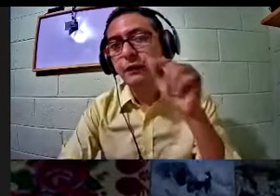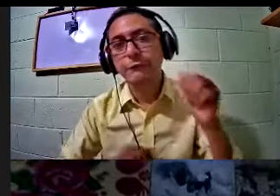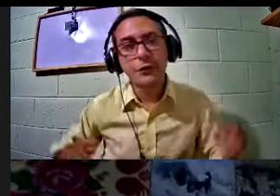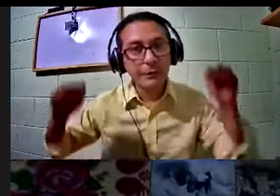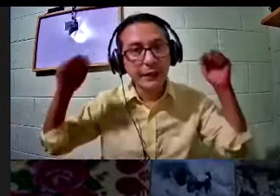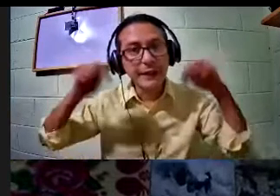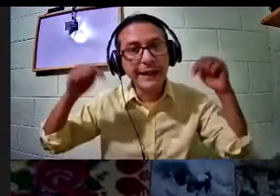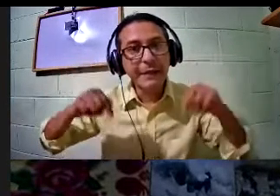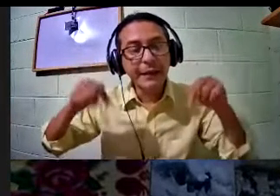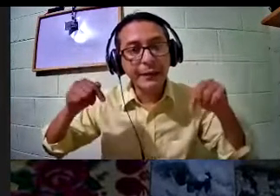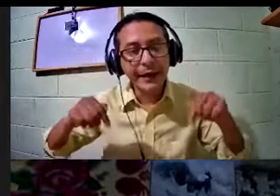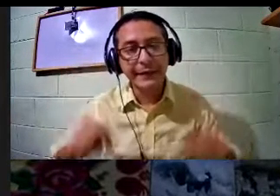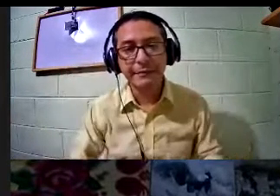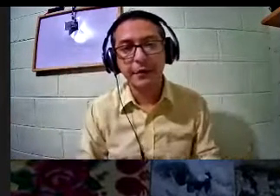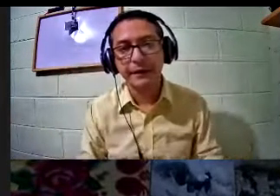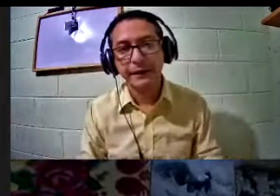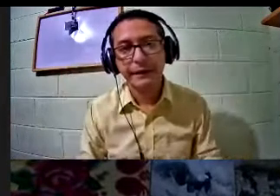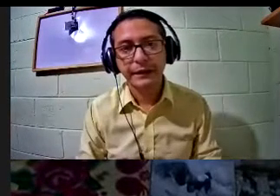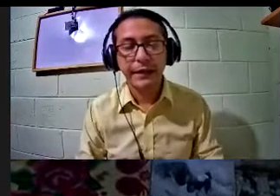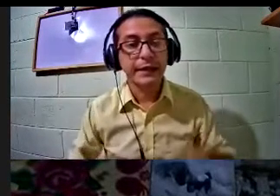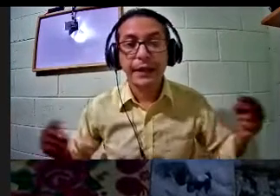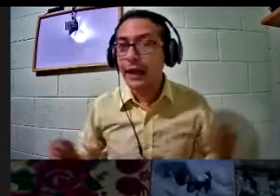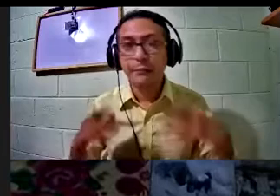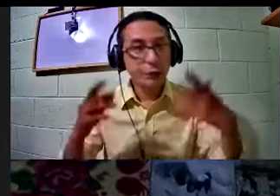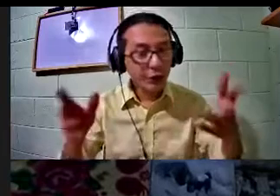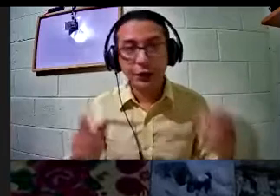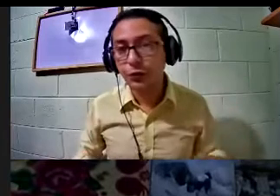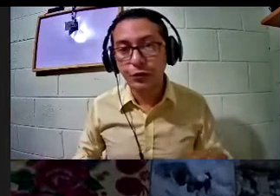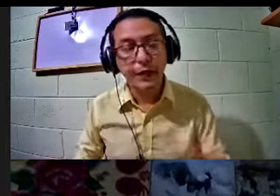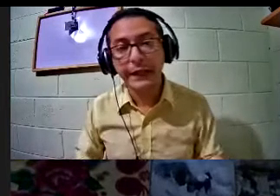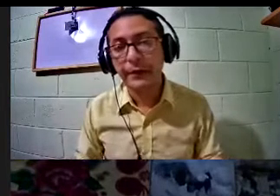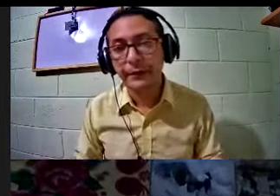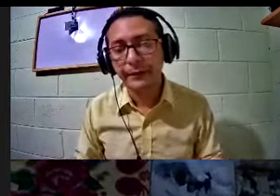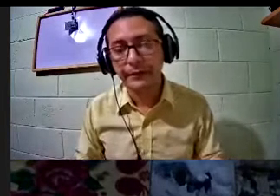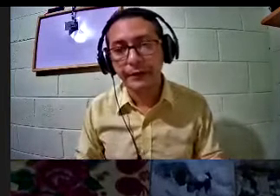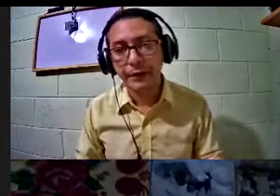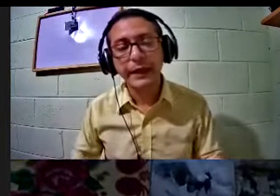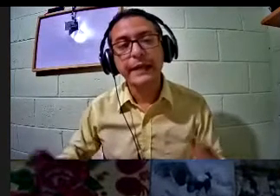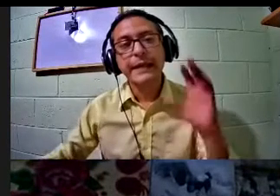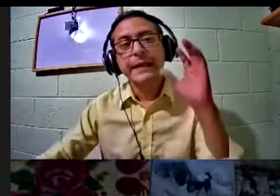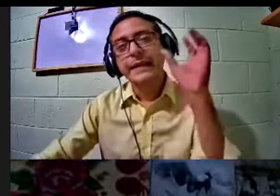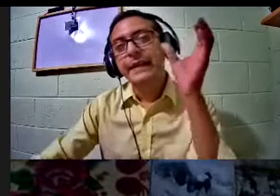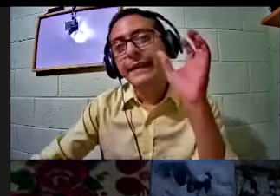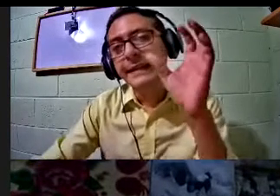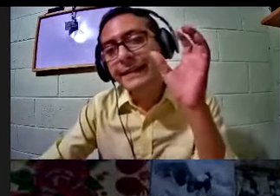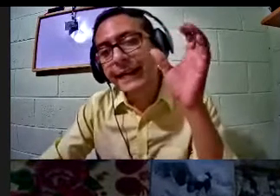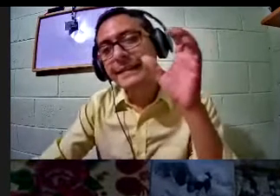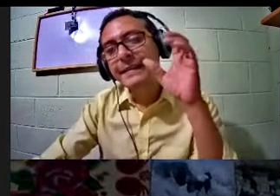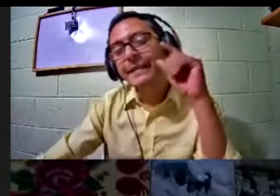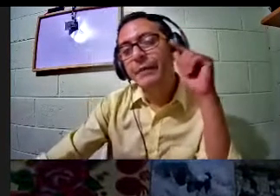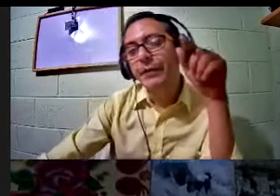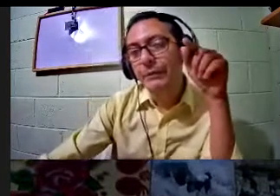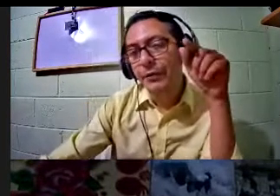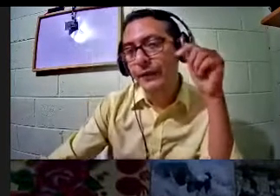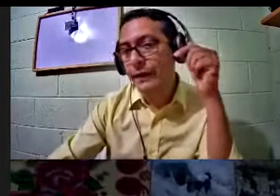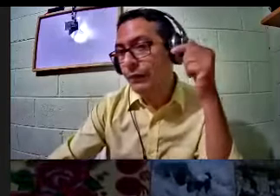first one for something that is happening right in this moment. Like, I am talking to you right now. Okay? In this case,